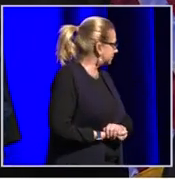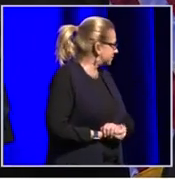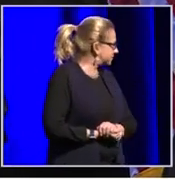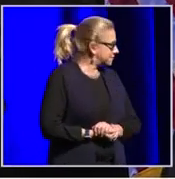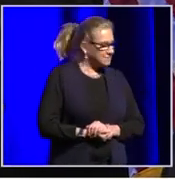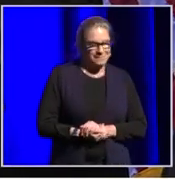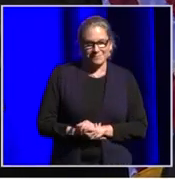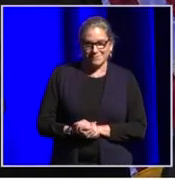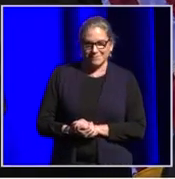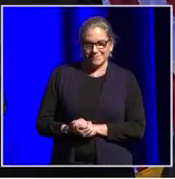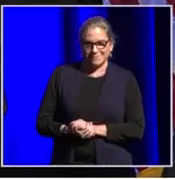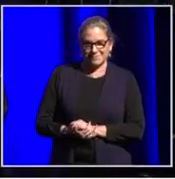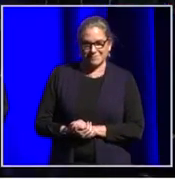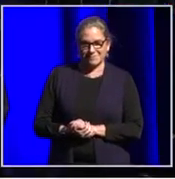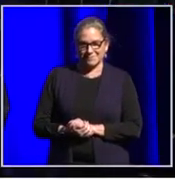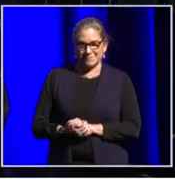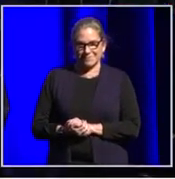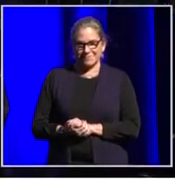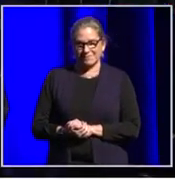Mm-hmm. Can't start without.